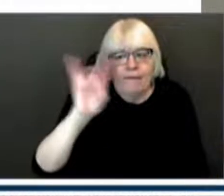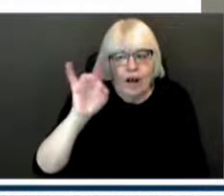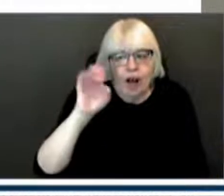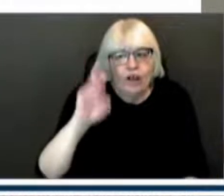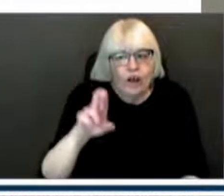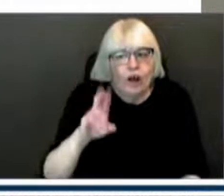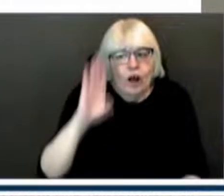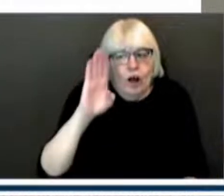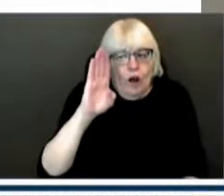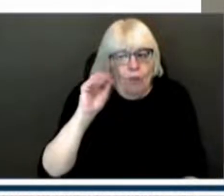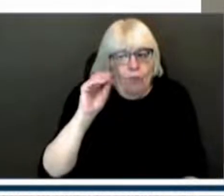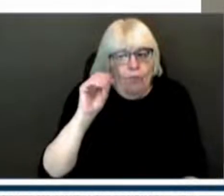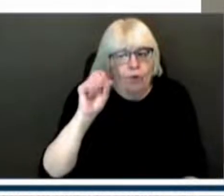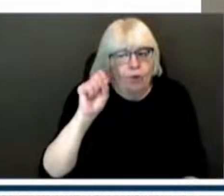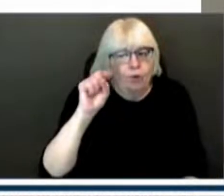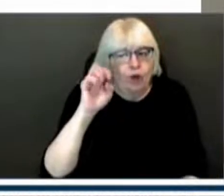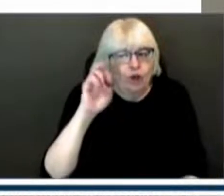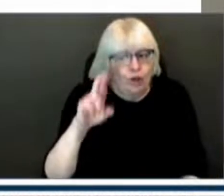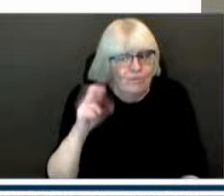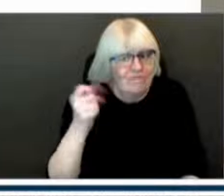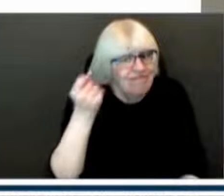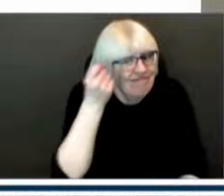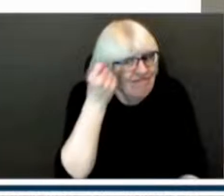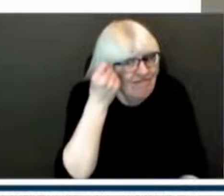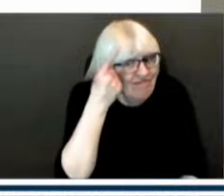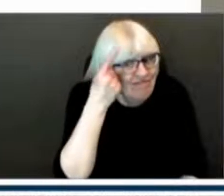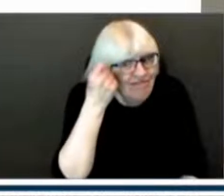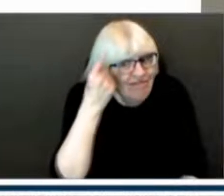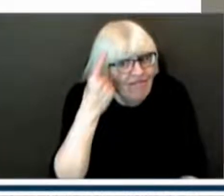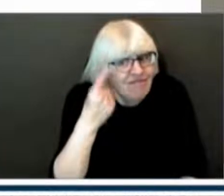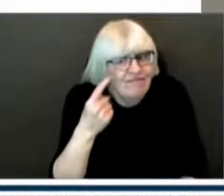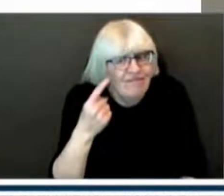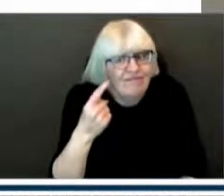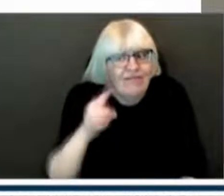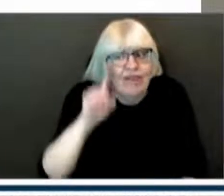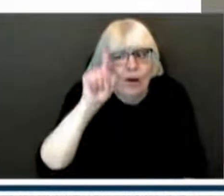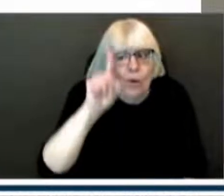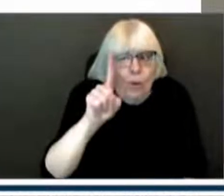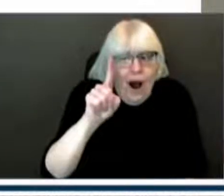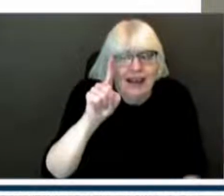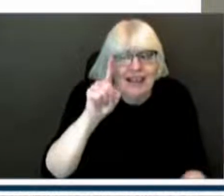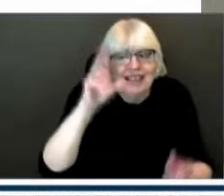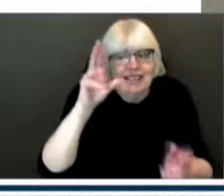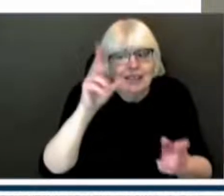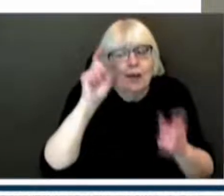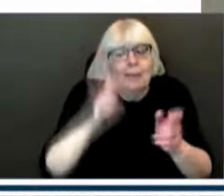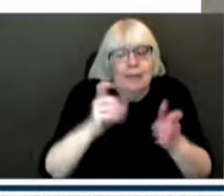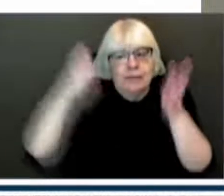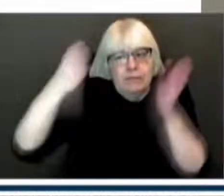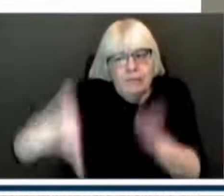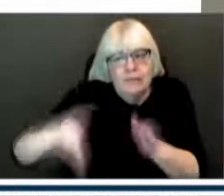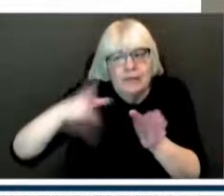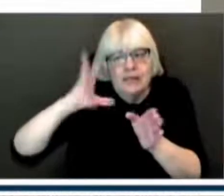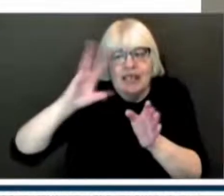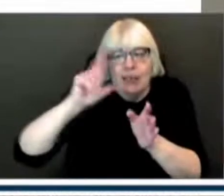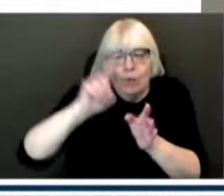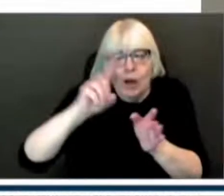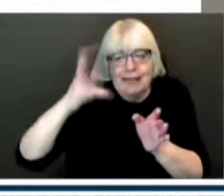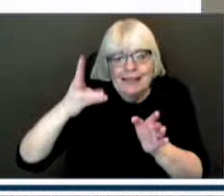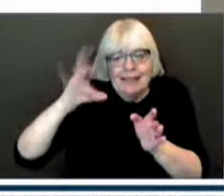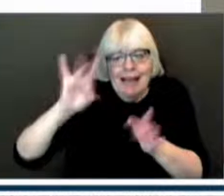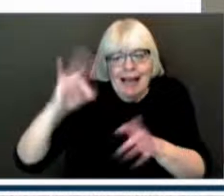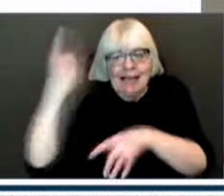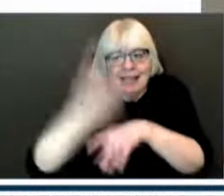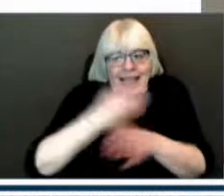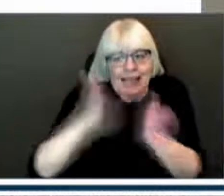series. However, parents, guardians, and the adolescents themselves should be aware that there is limited data on a booster dose in this